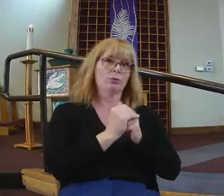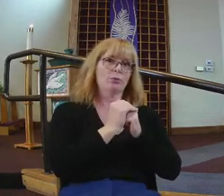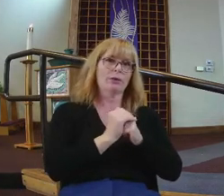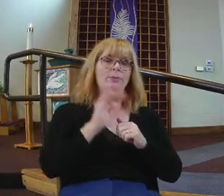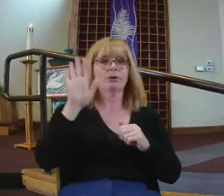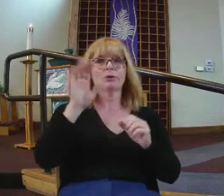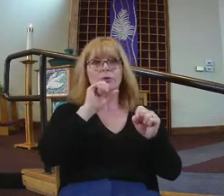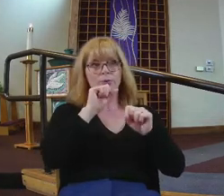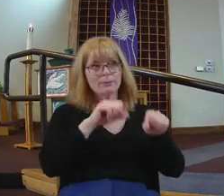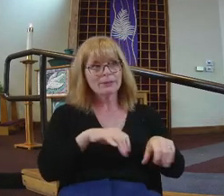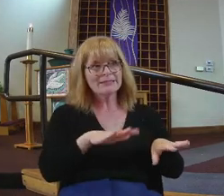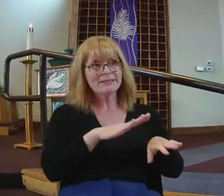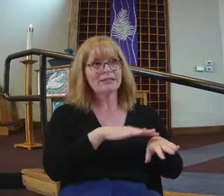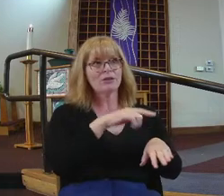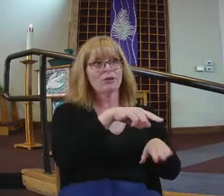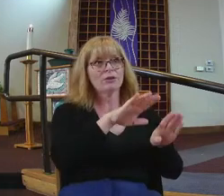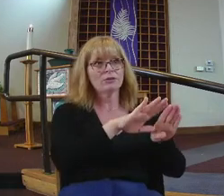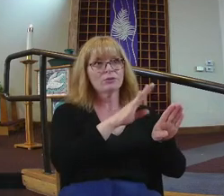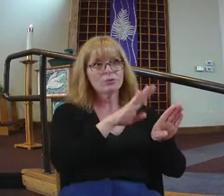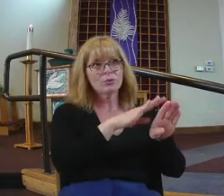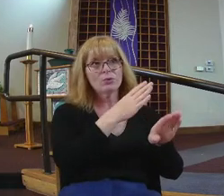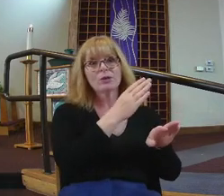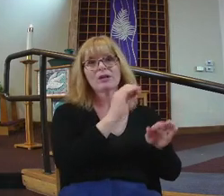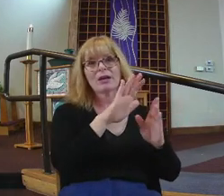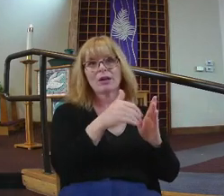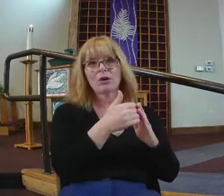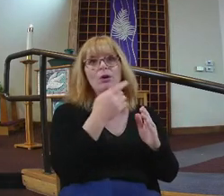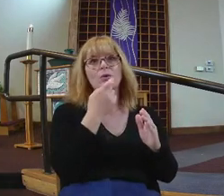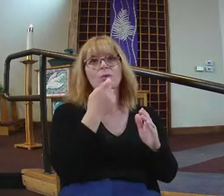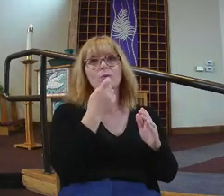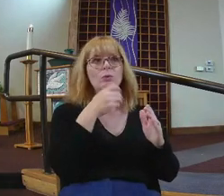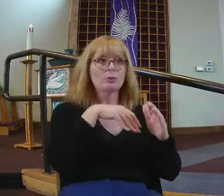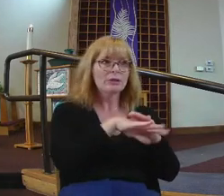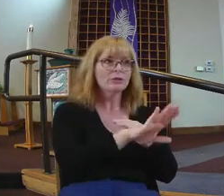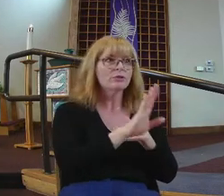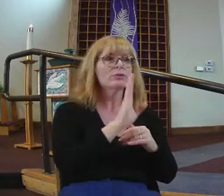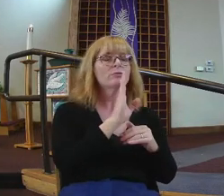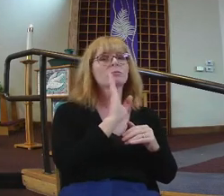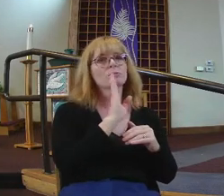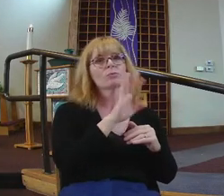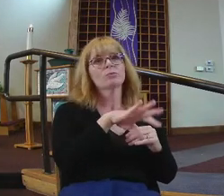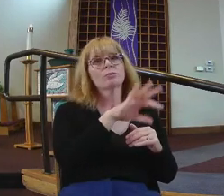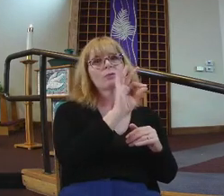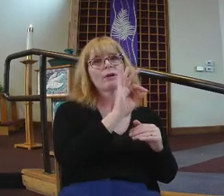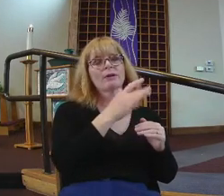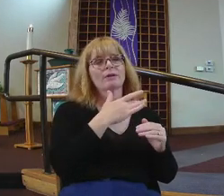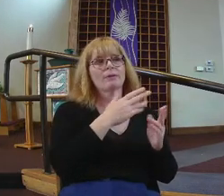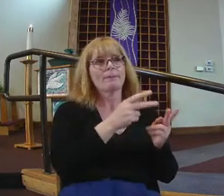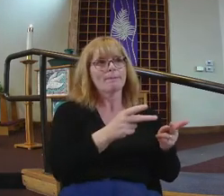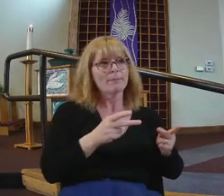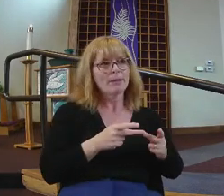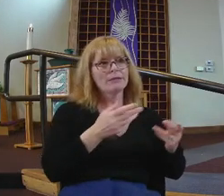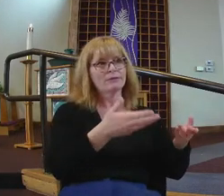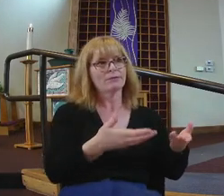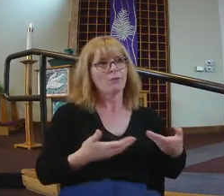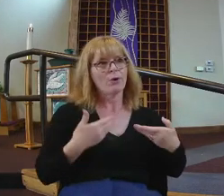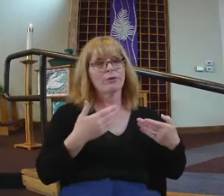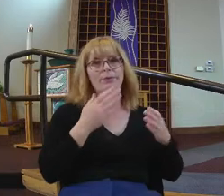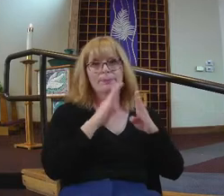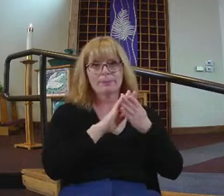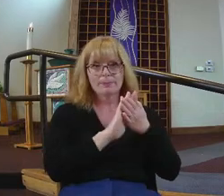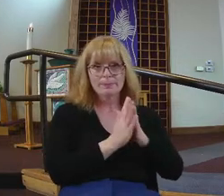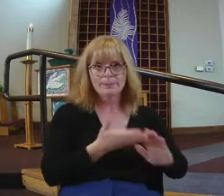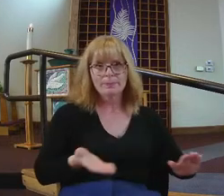upon this door and all who enter, that they might find a place of welcome and peace.